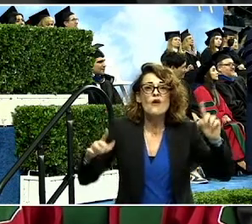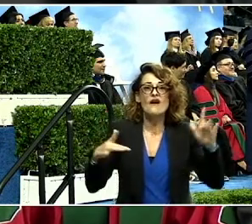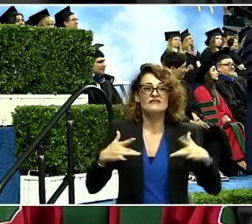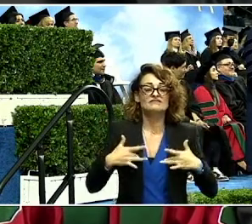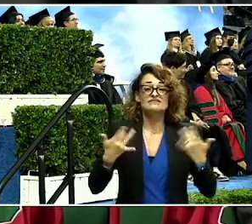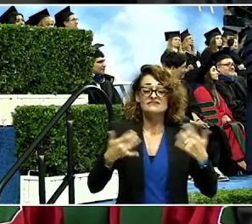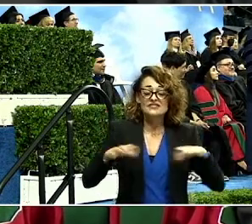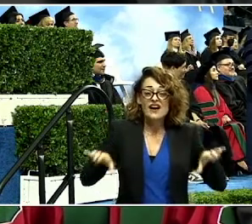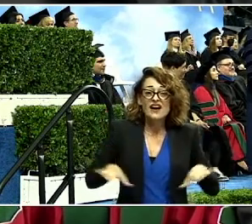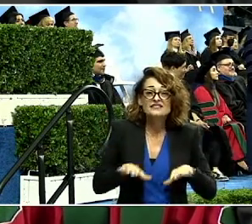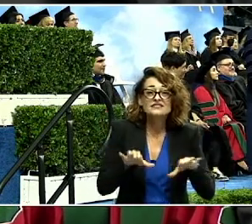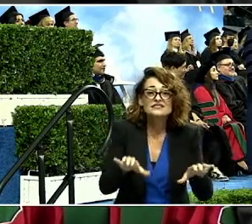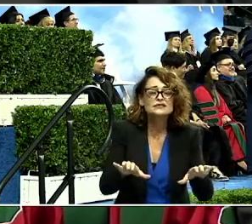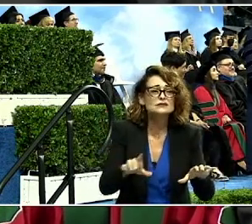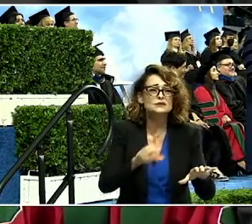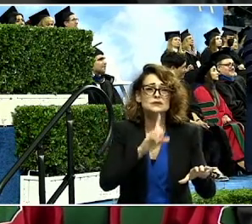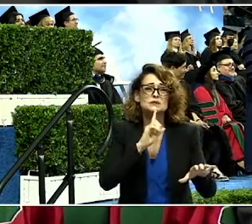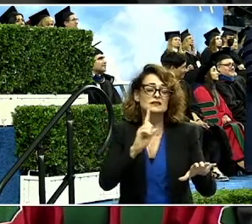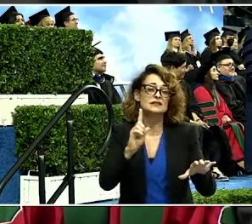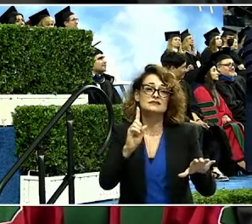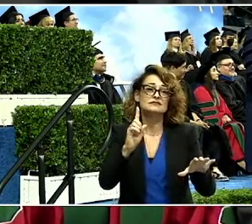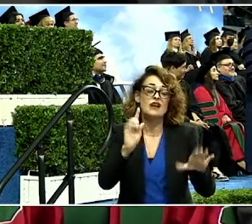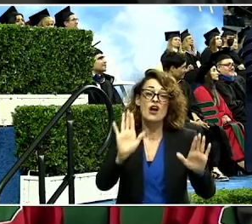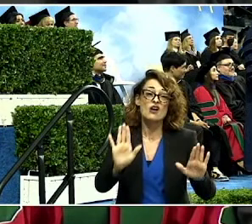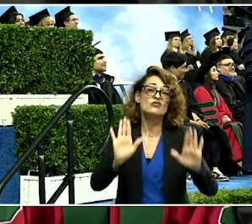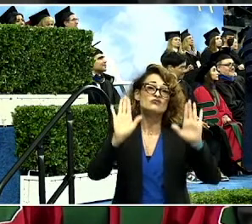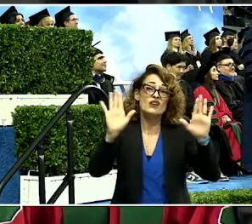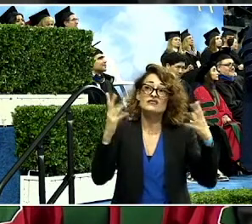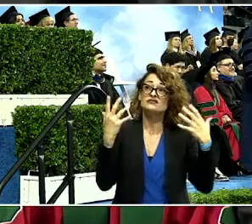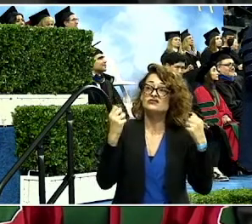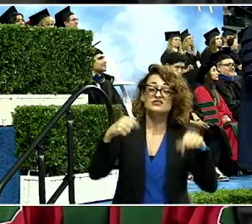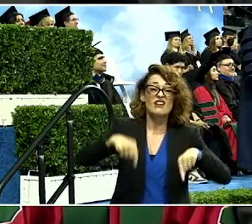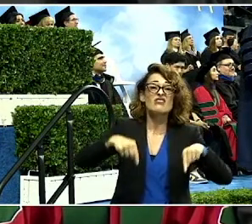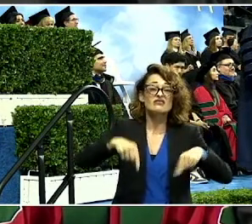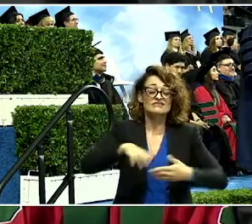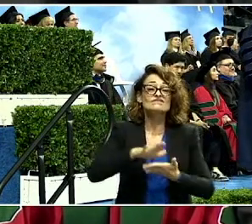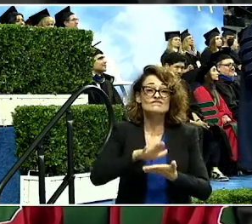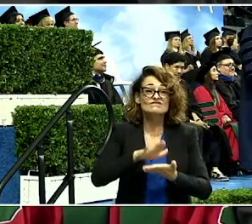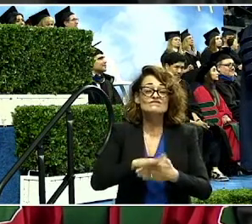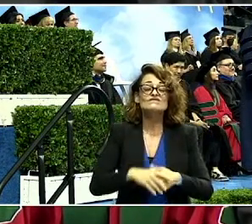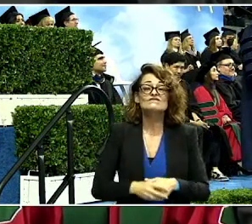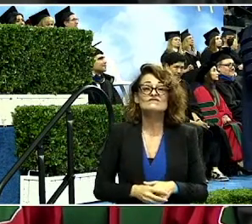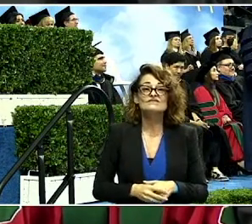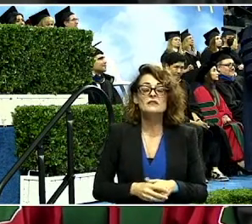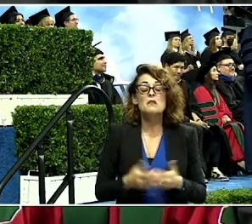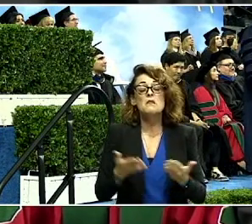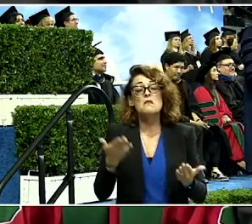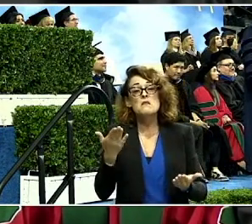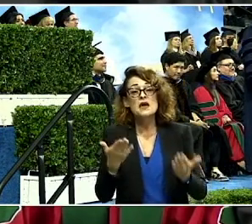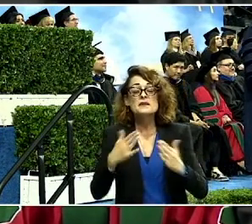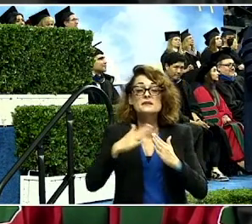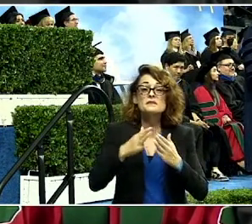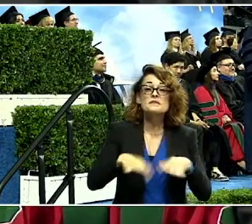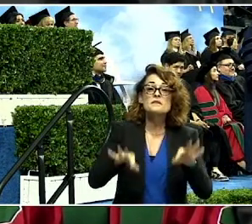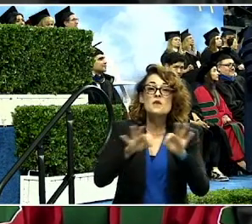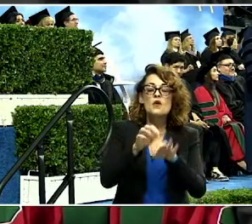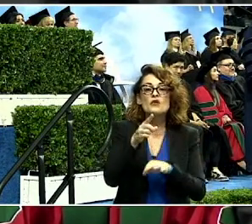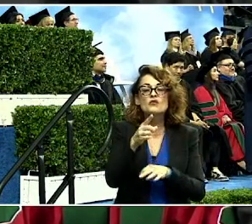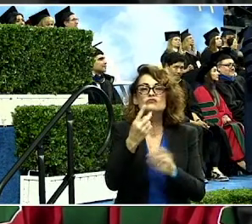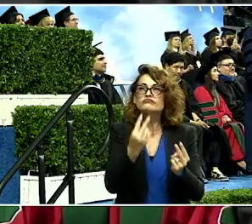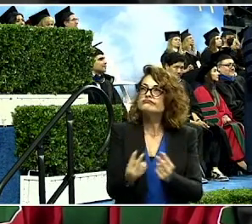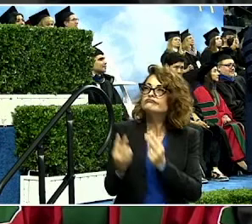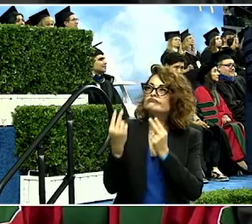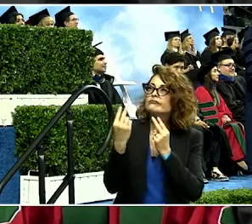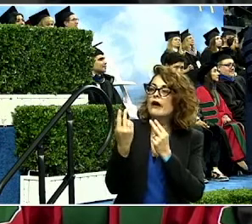to engage, it really is one of the great strengths of this institution. Perhaps most importantly, you might recall the way a